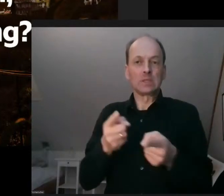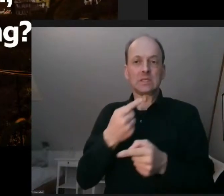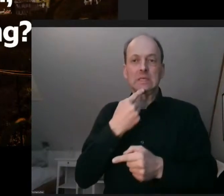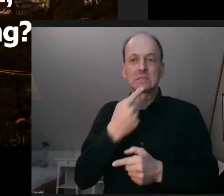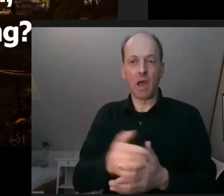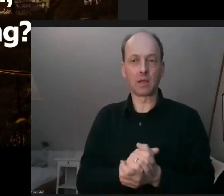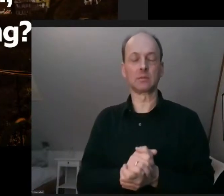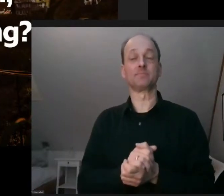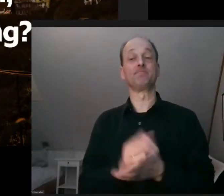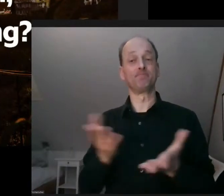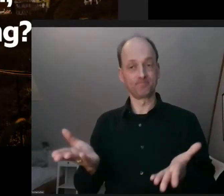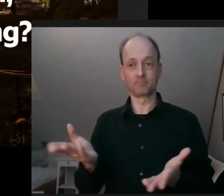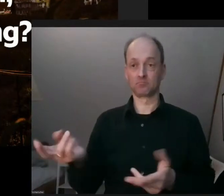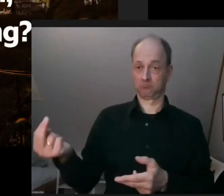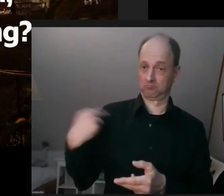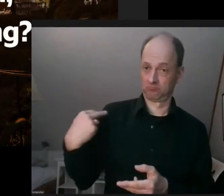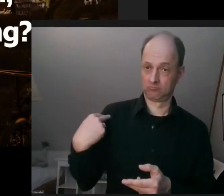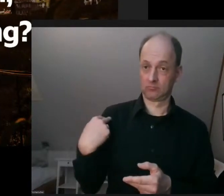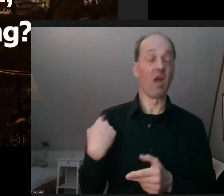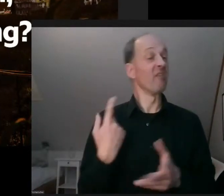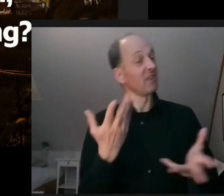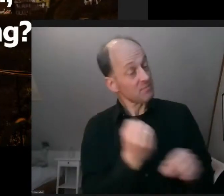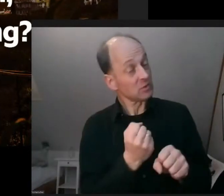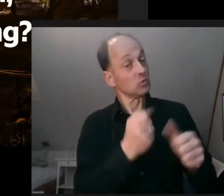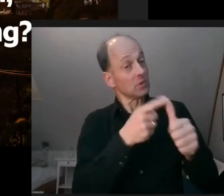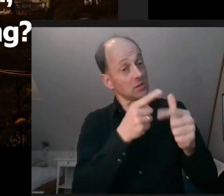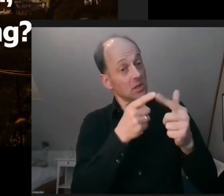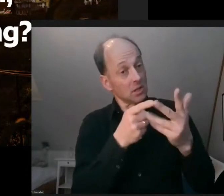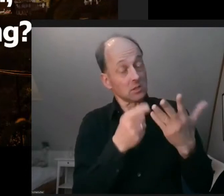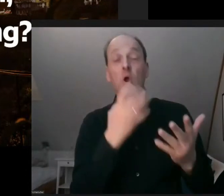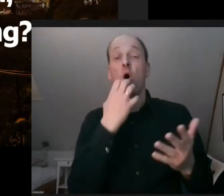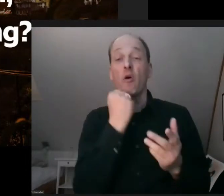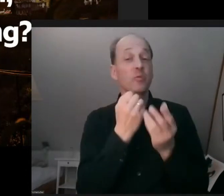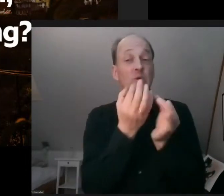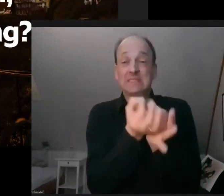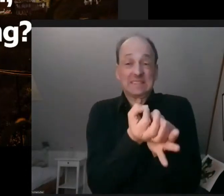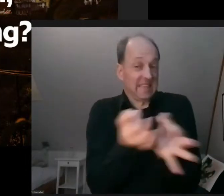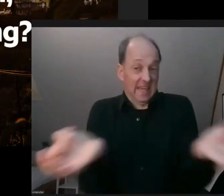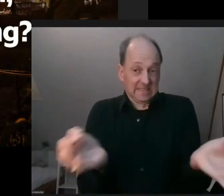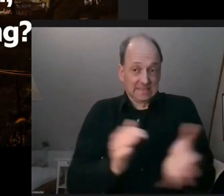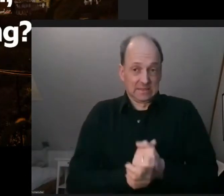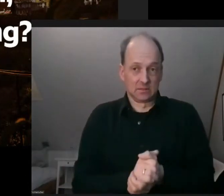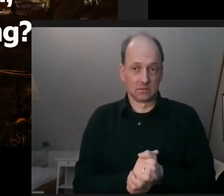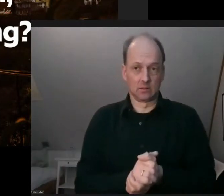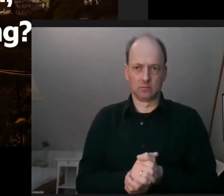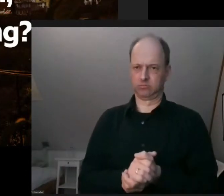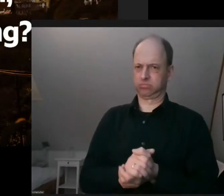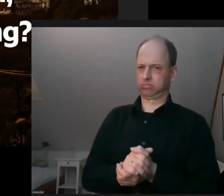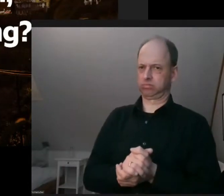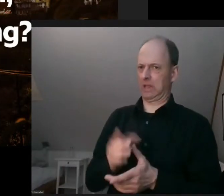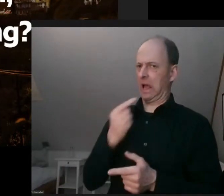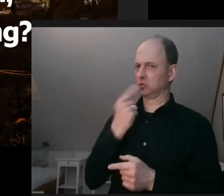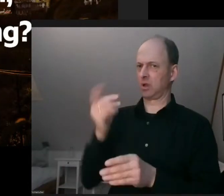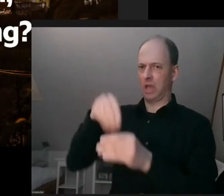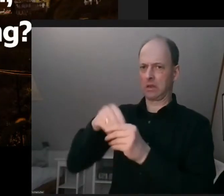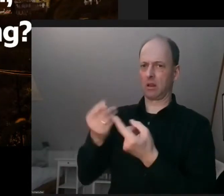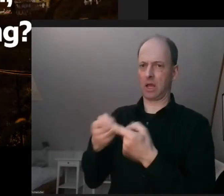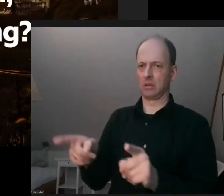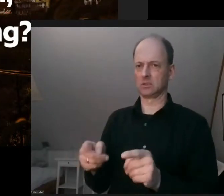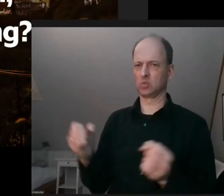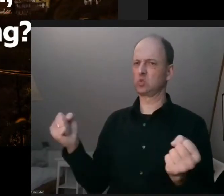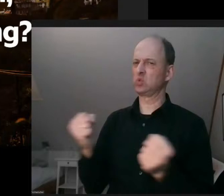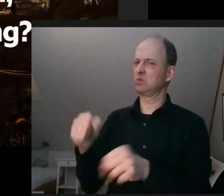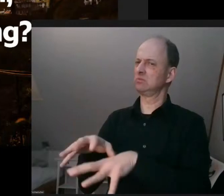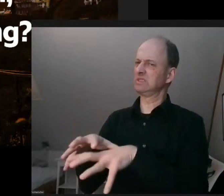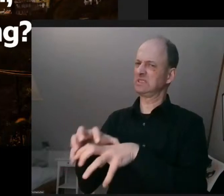was maybe a realized moment. And if I go to form it in short and brief, that everything we do